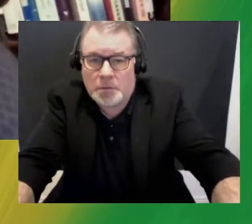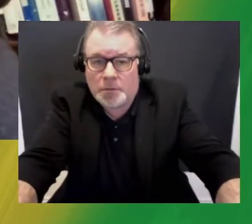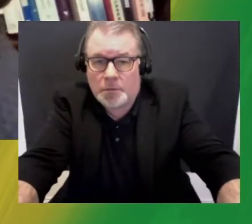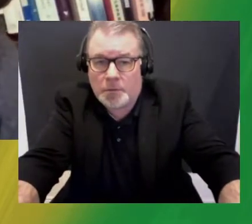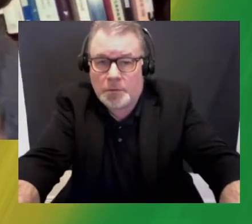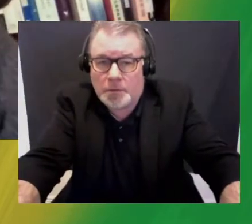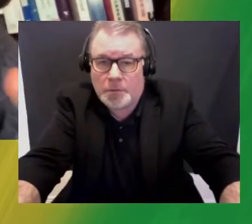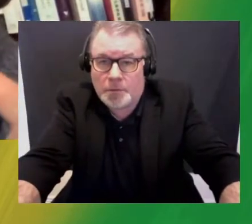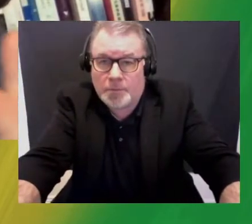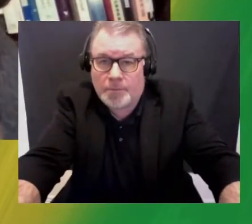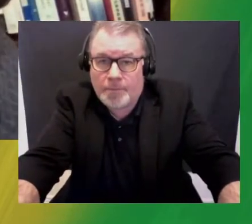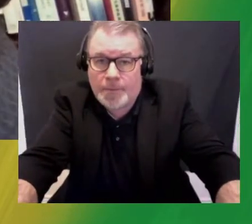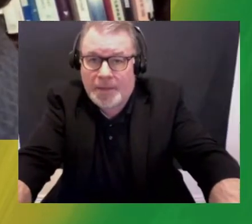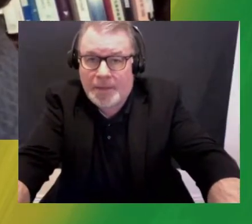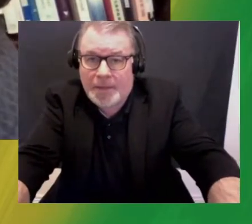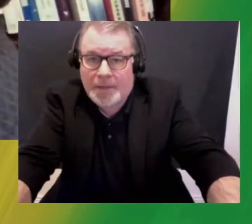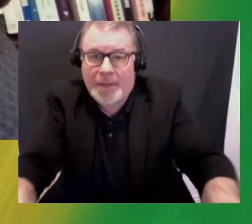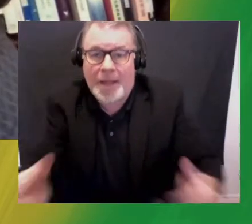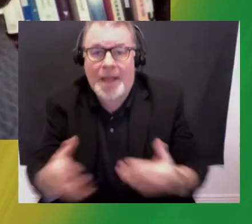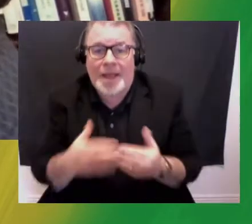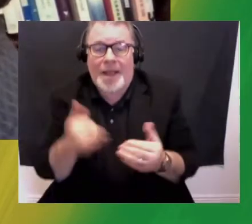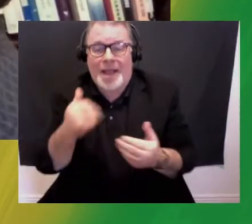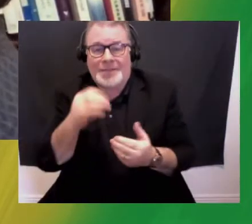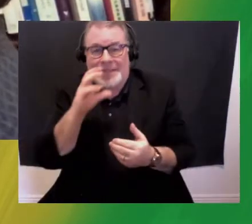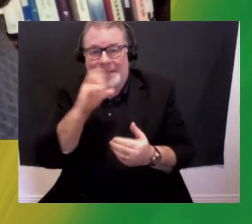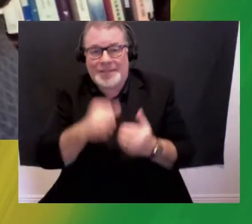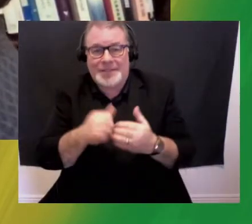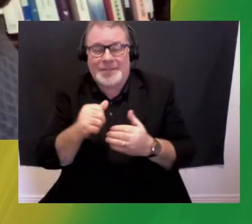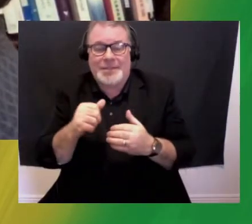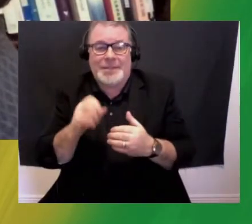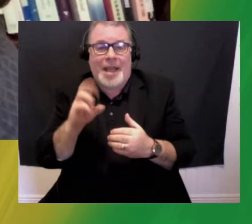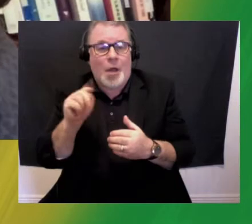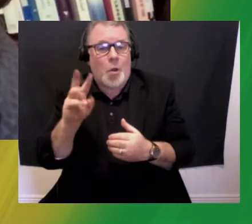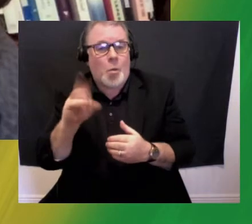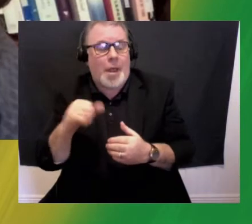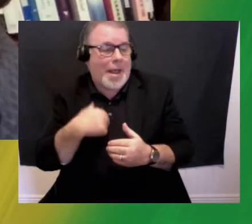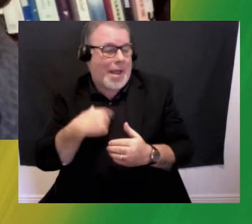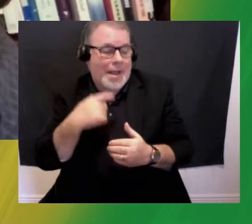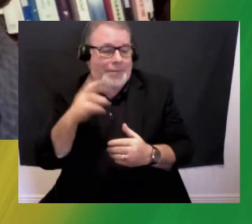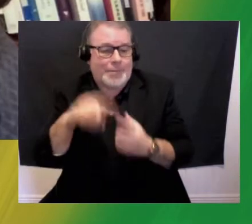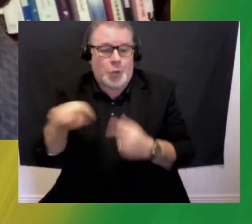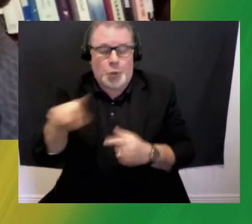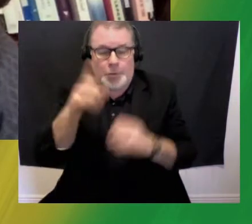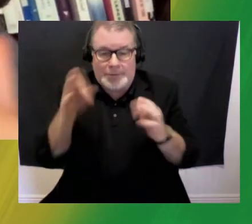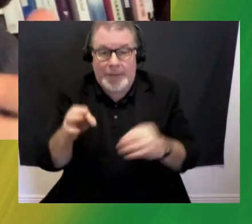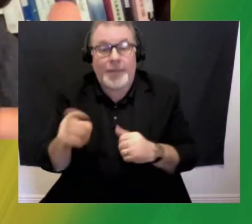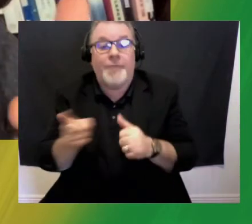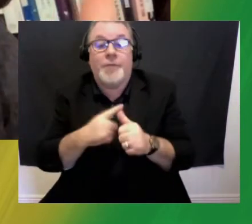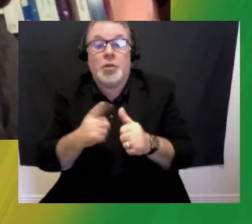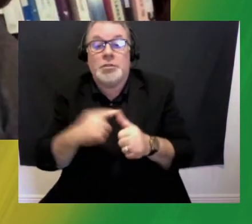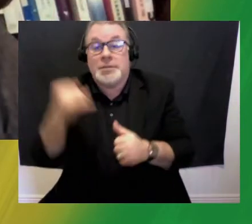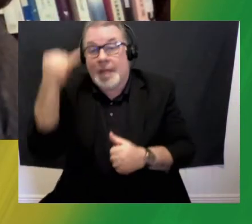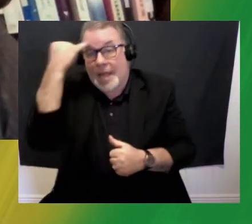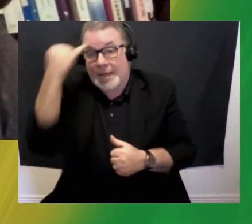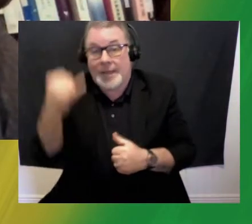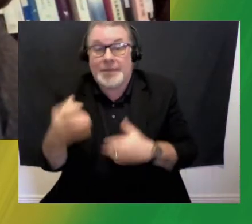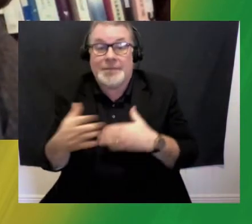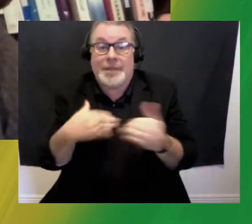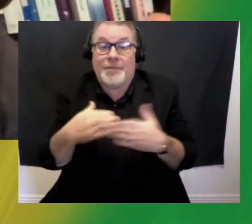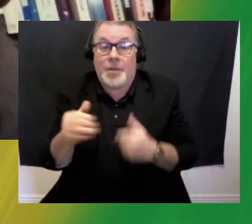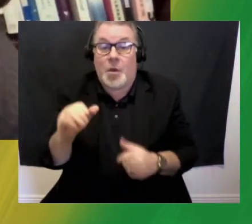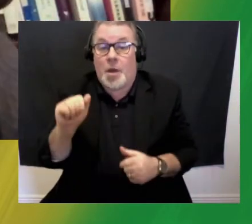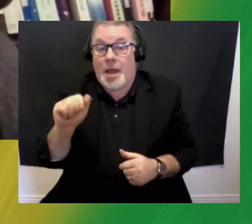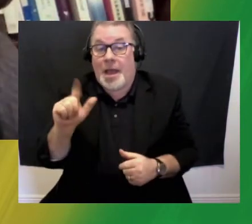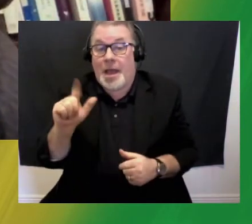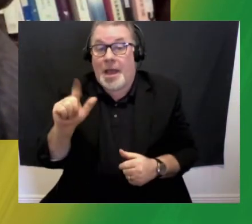way. I guess it's the easiest of them. It'll be up for you to decide that, I suppose. But the first is the idea that even though ally and even